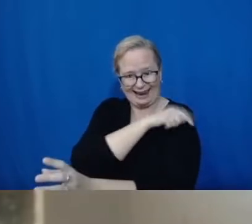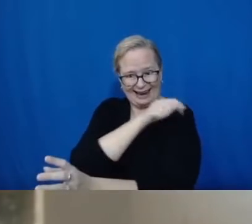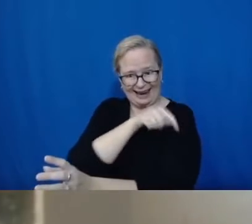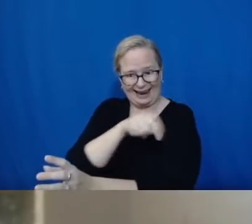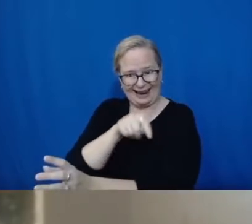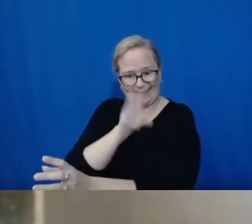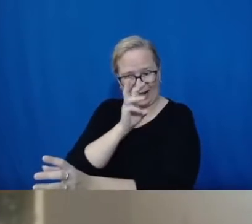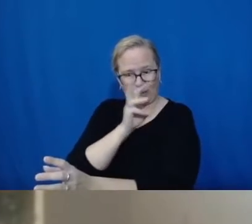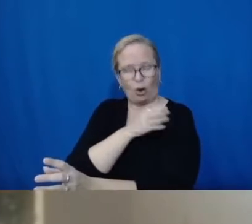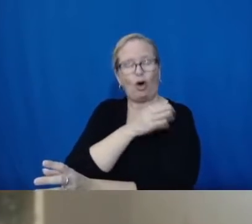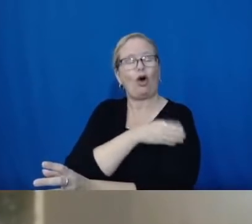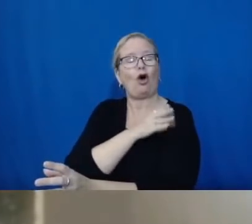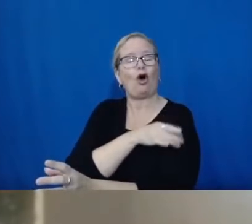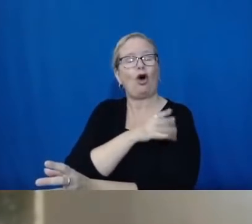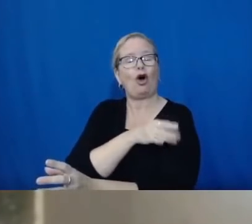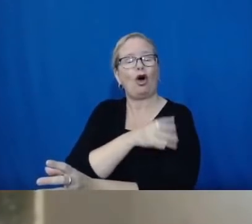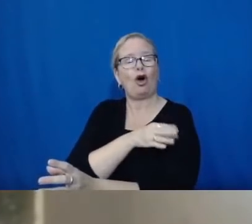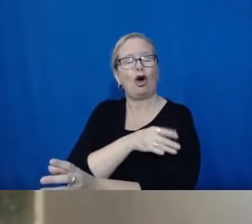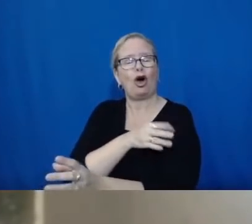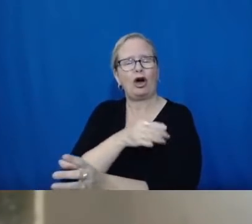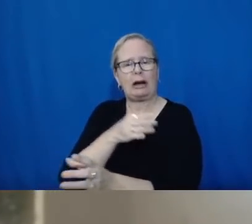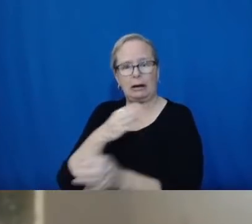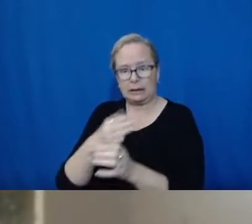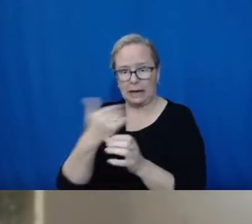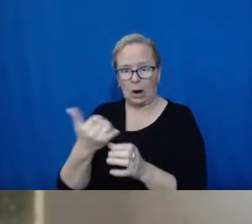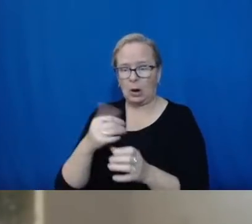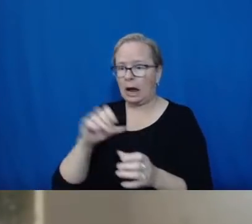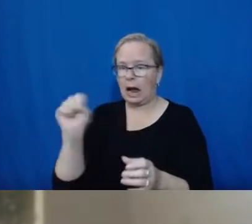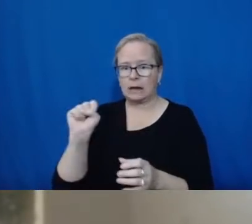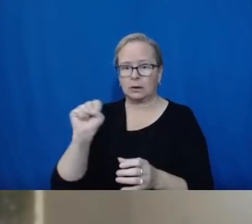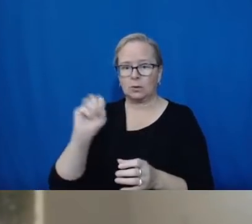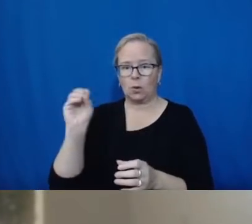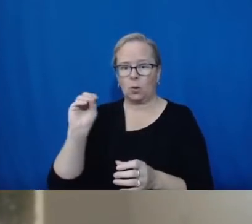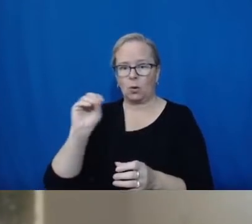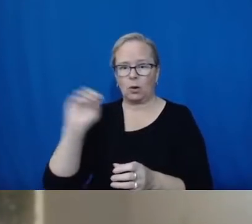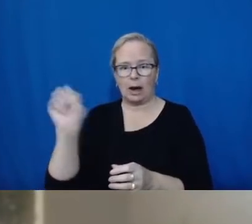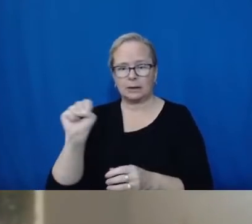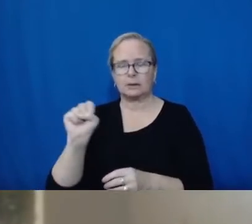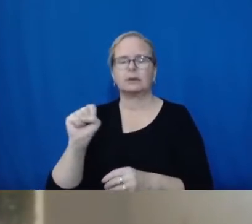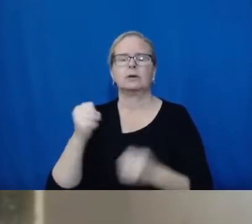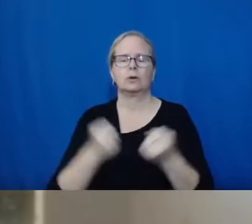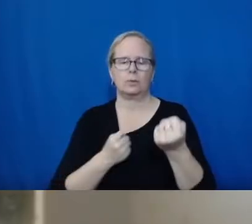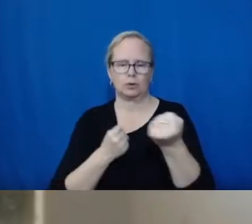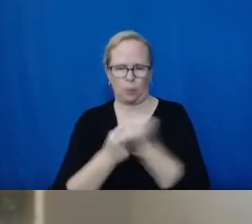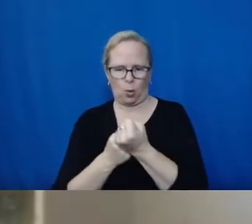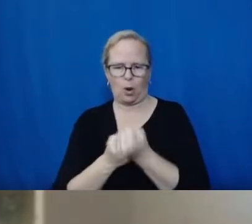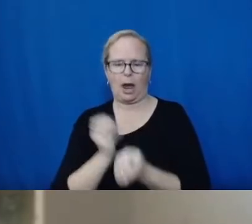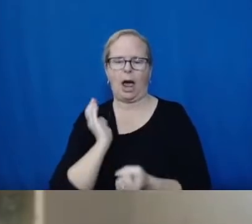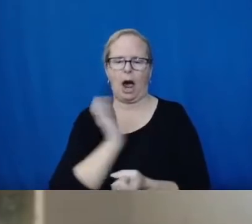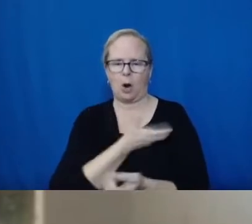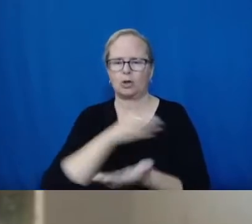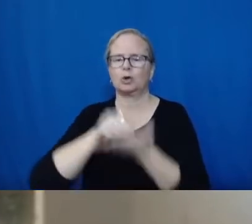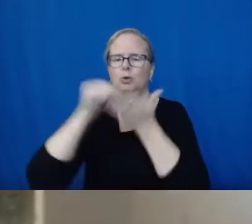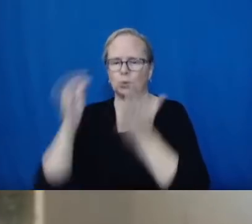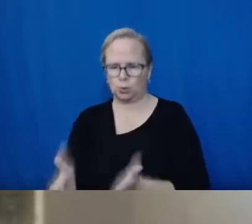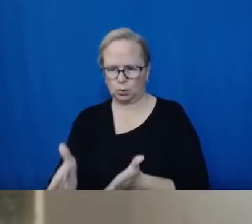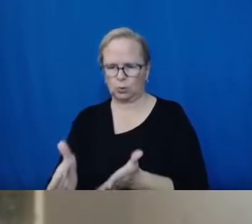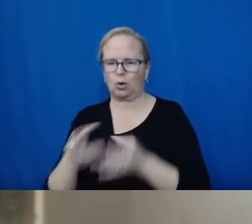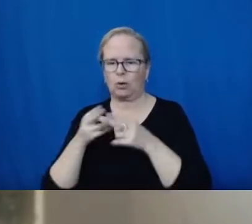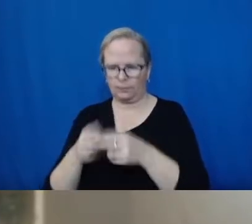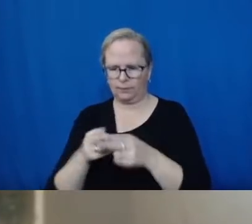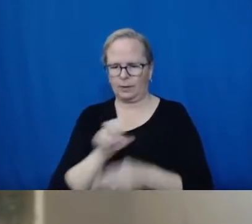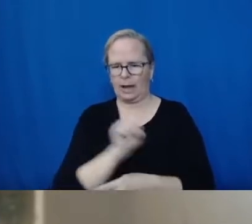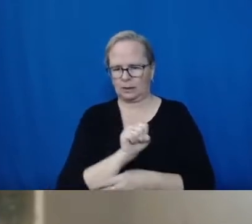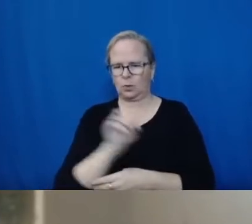SOS has monitored over 260 outbreaks with the newer definition of over 10% absent